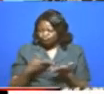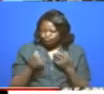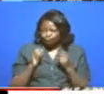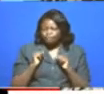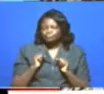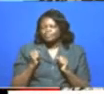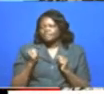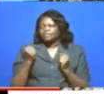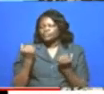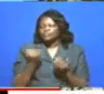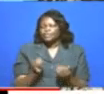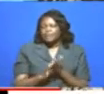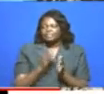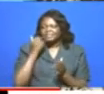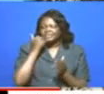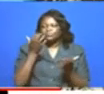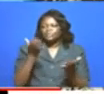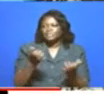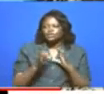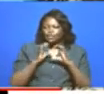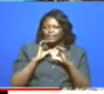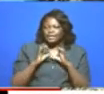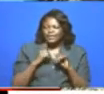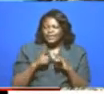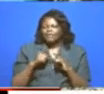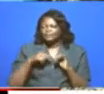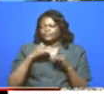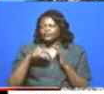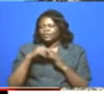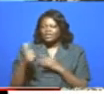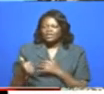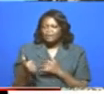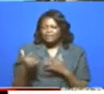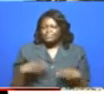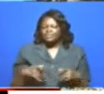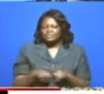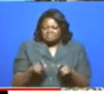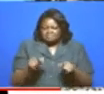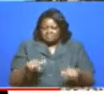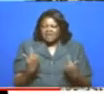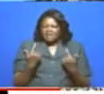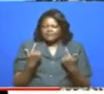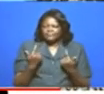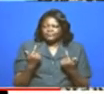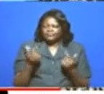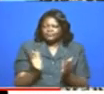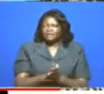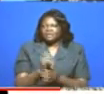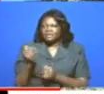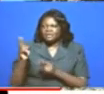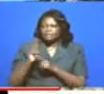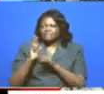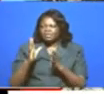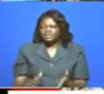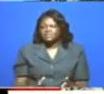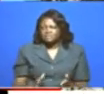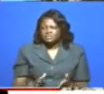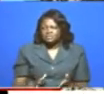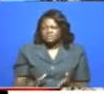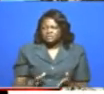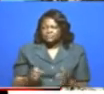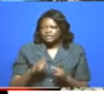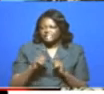and there may be need for communication. But for all the other mortals like myself, and vigilant and supervisors, and the